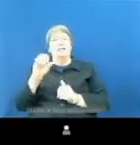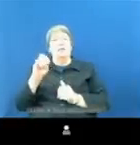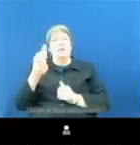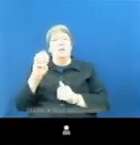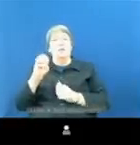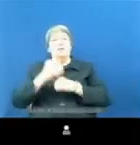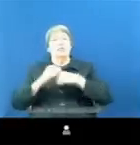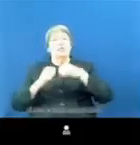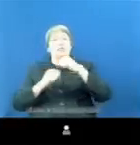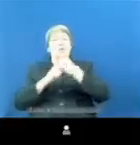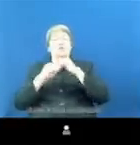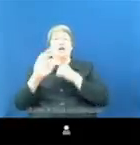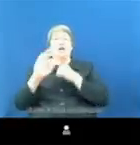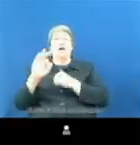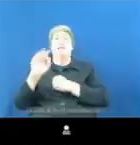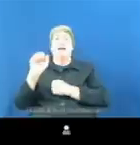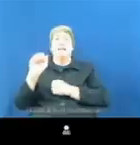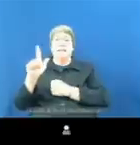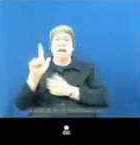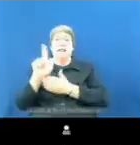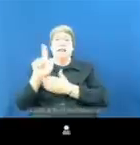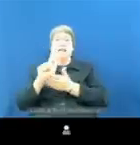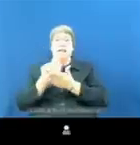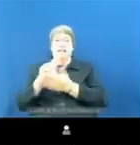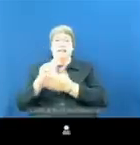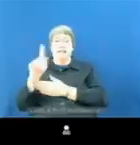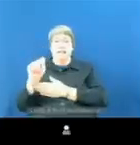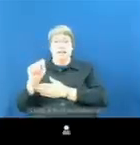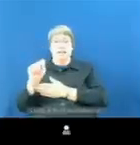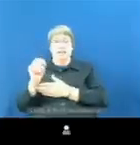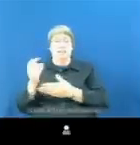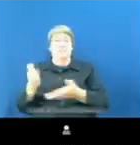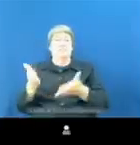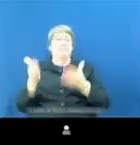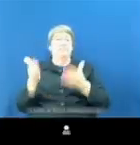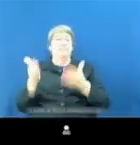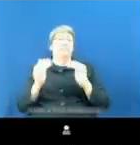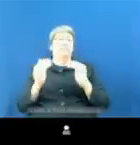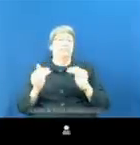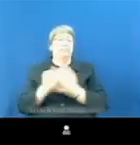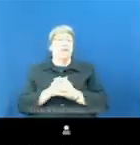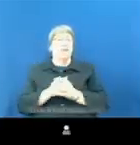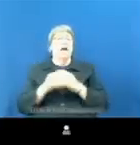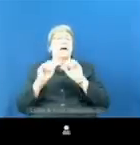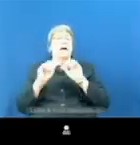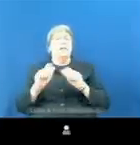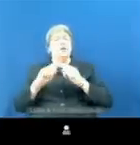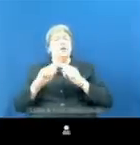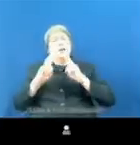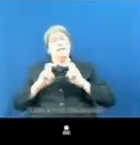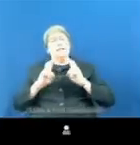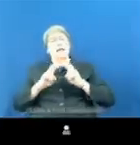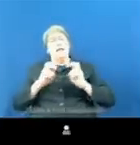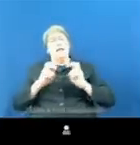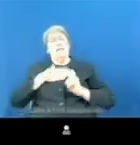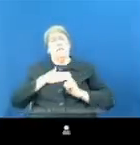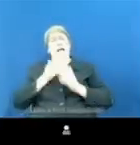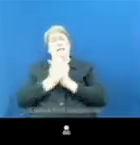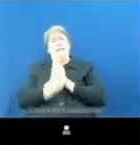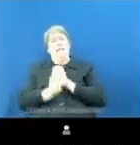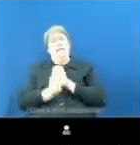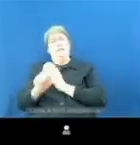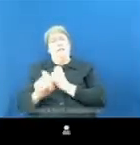Interpreting knowledge includes the ability to assess your skills accurately, as well as determine the type of interpreting and the